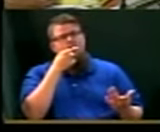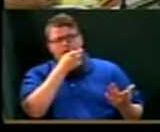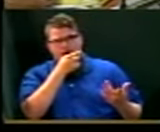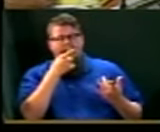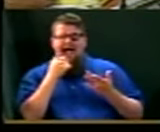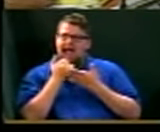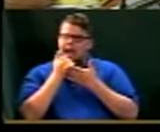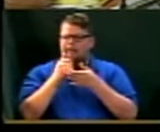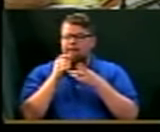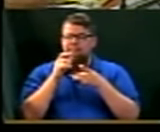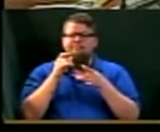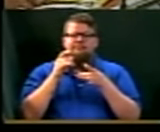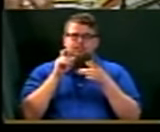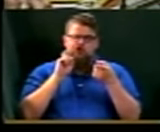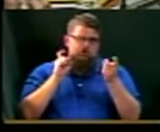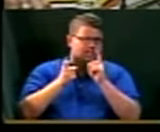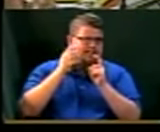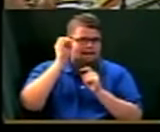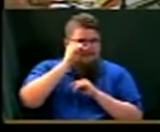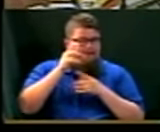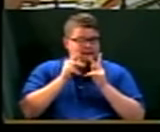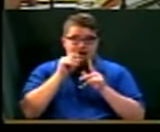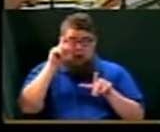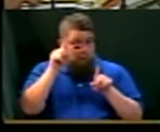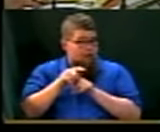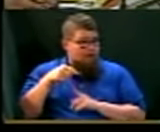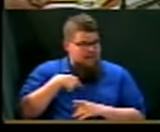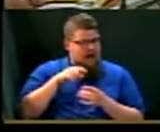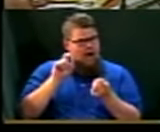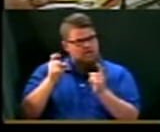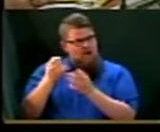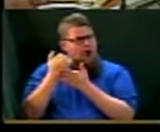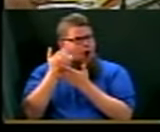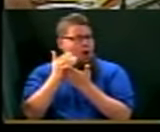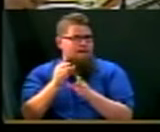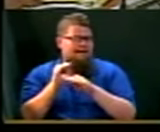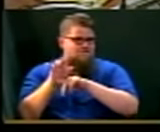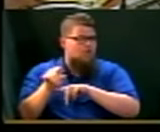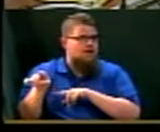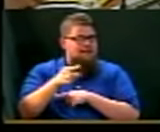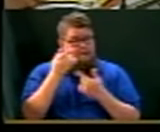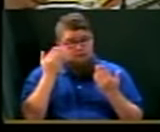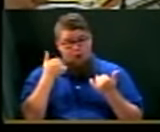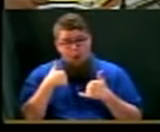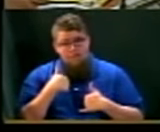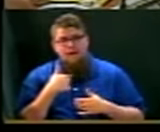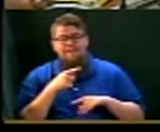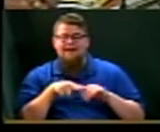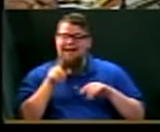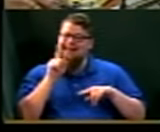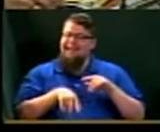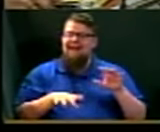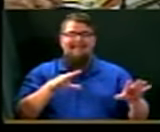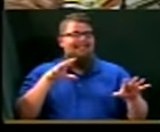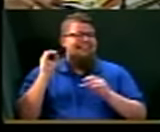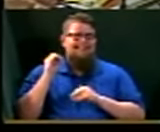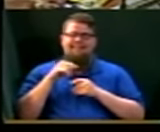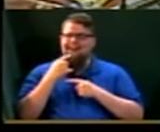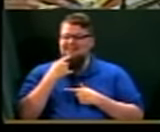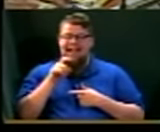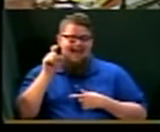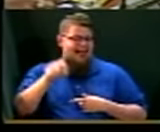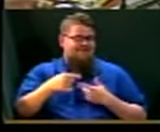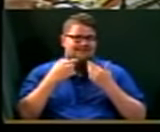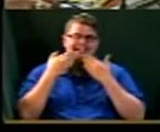didn't always agree with me, and I would just hope that the board continues to do that work. And I cannot leave without saying a tremendous thank you